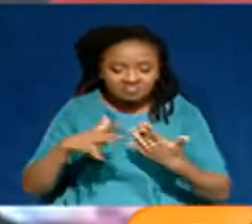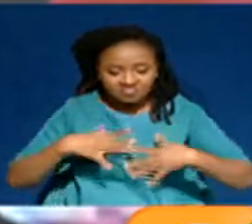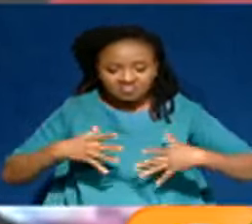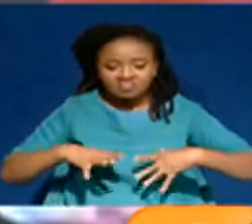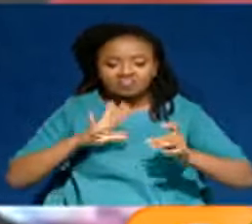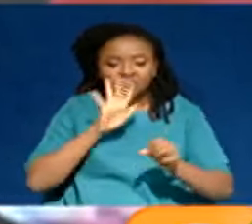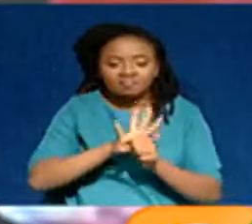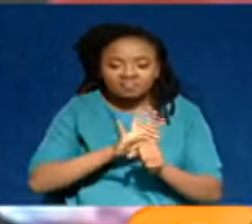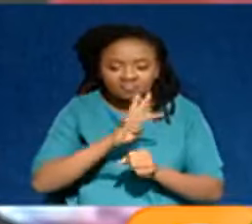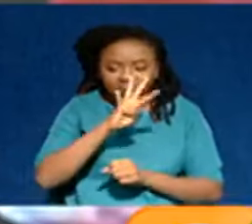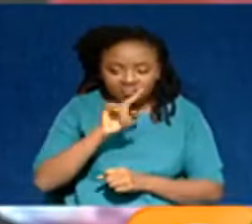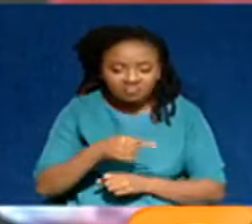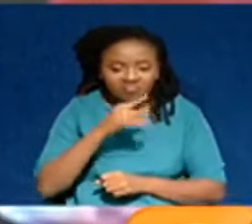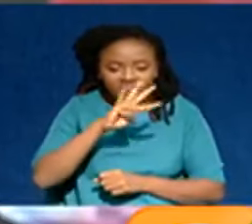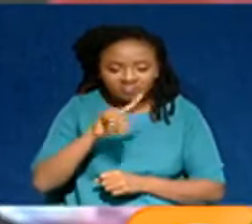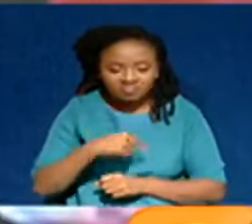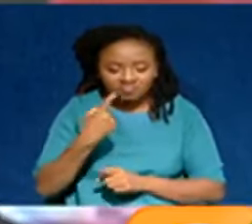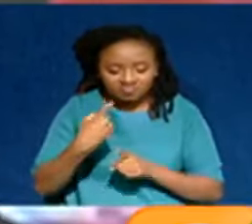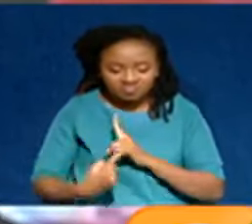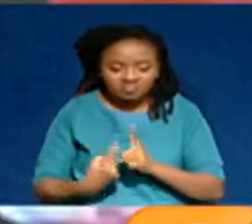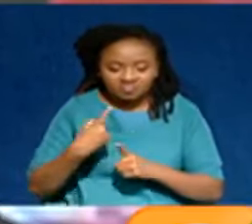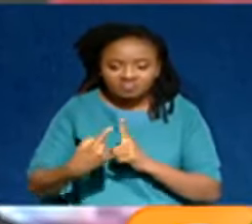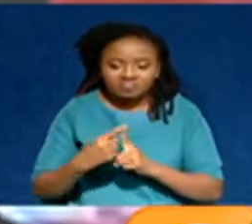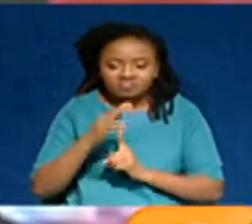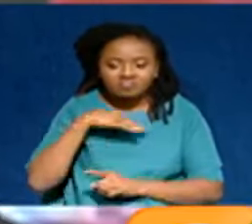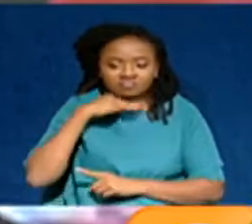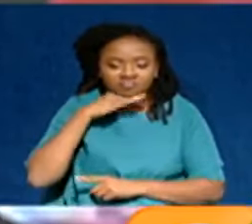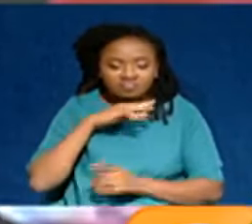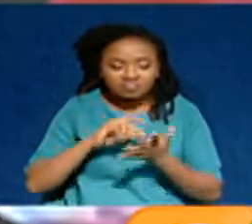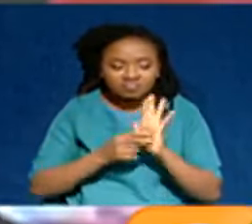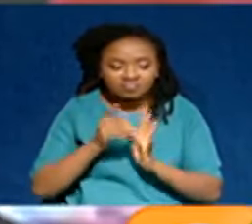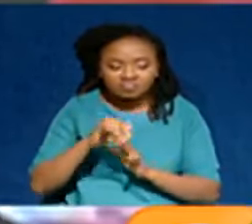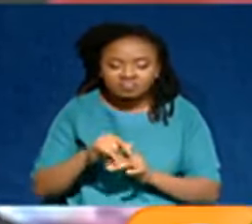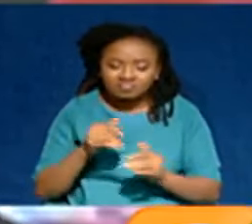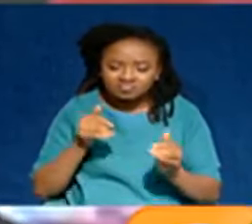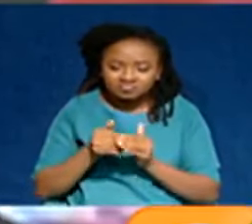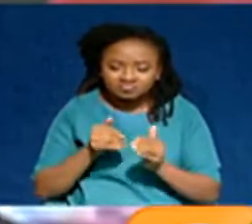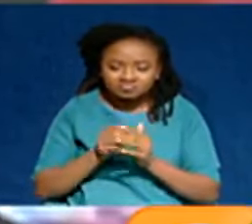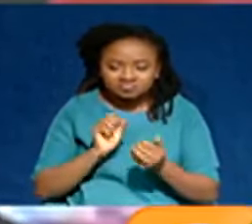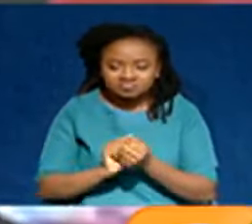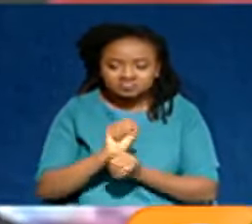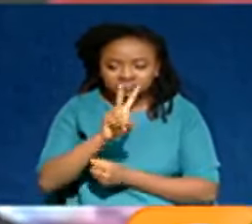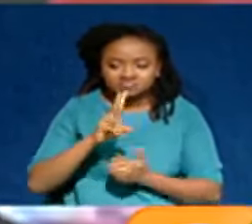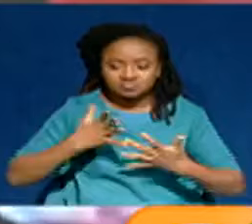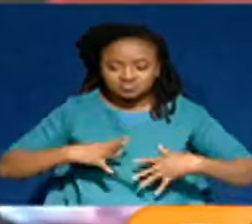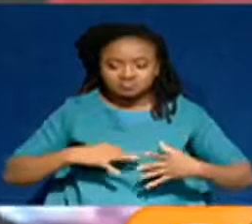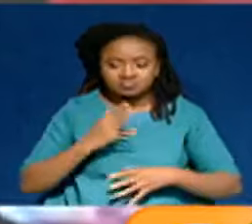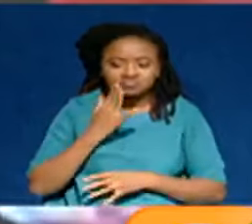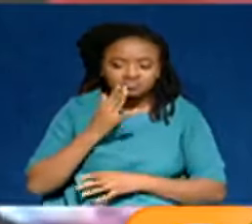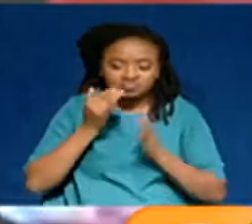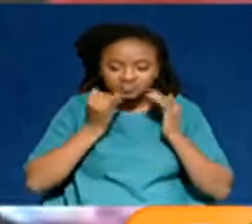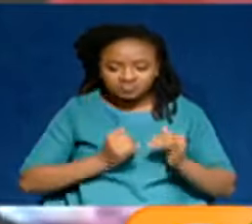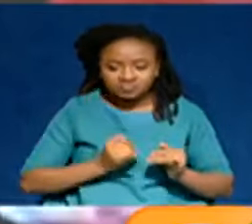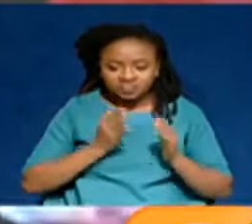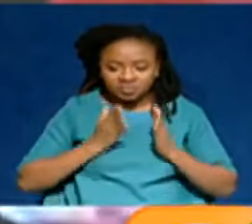of 4,000 people per year. That translates to almost 12 people per day.